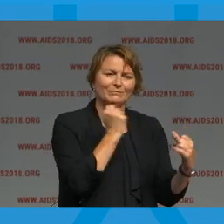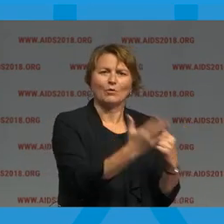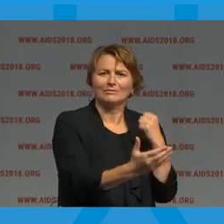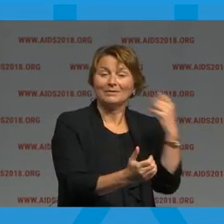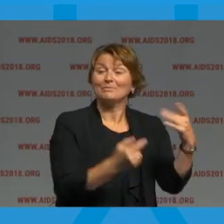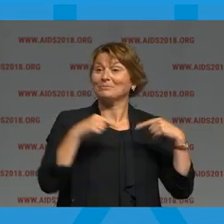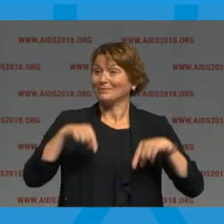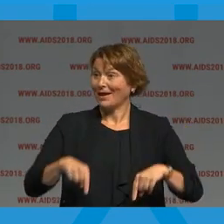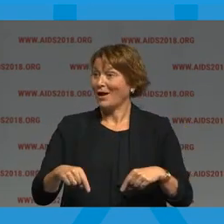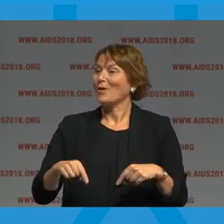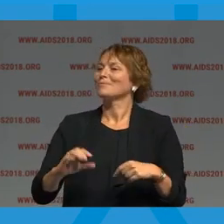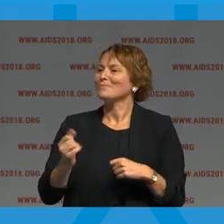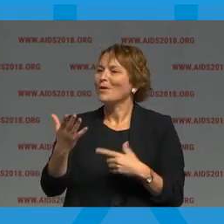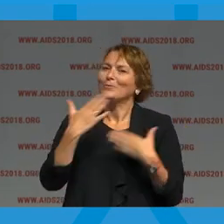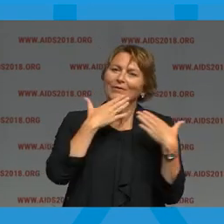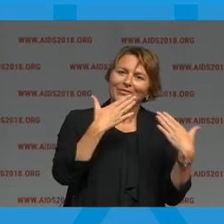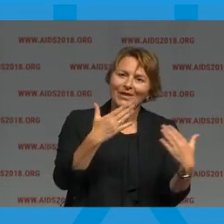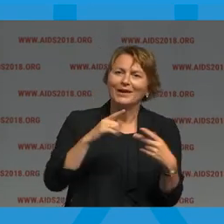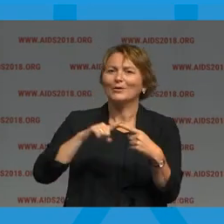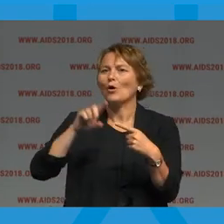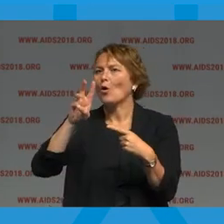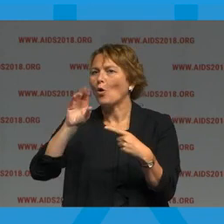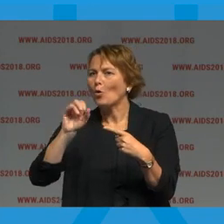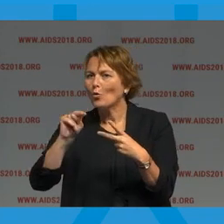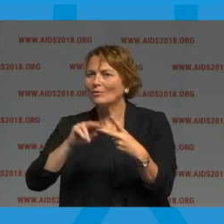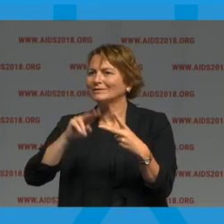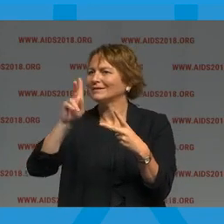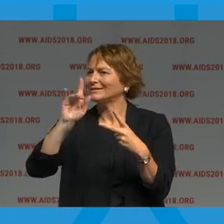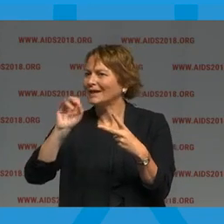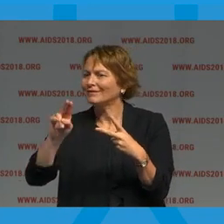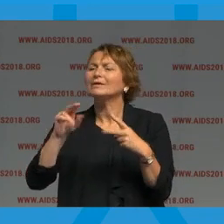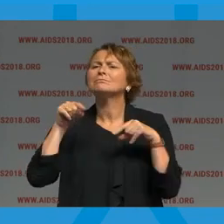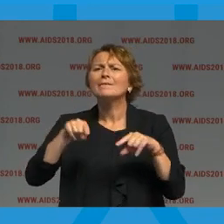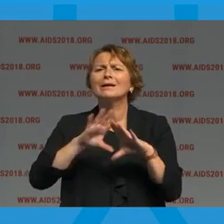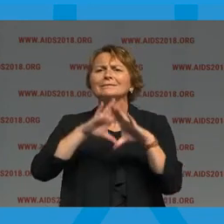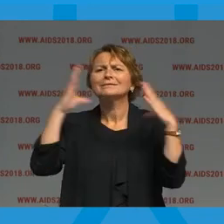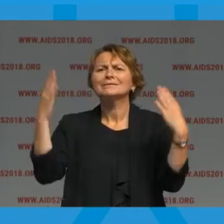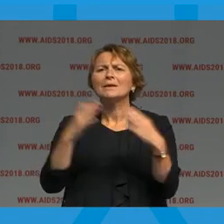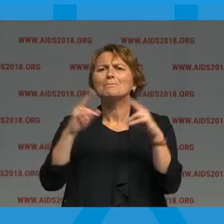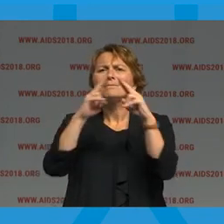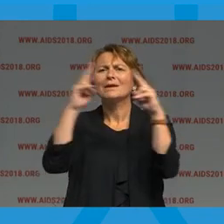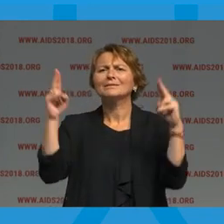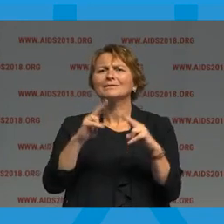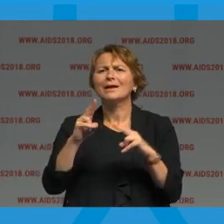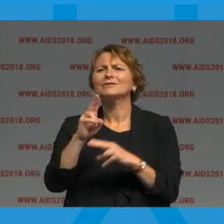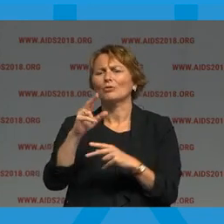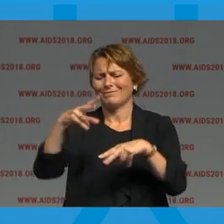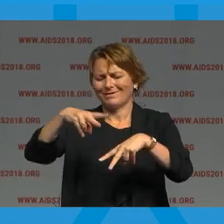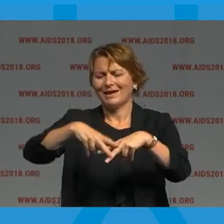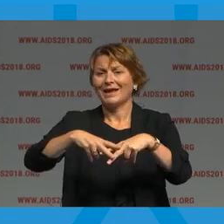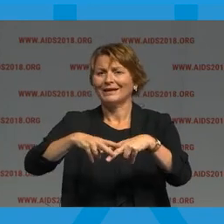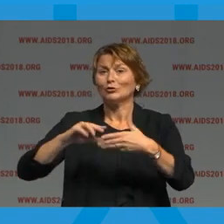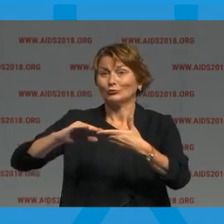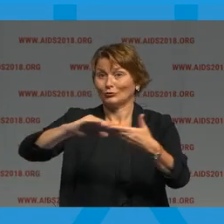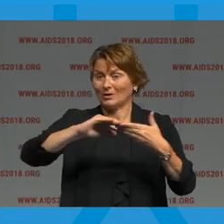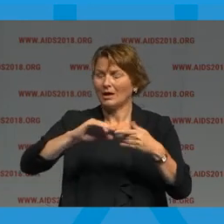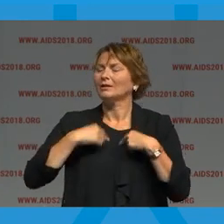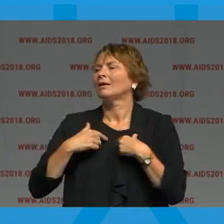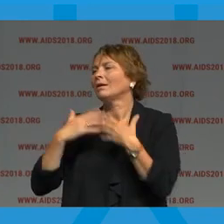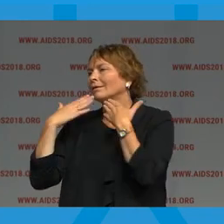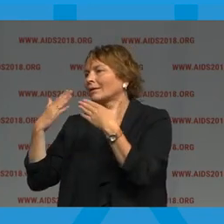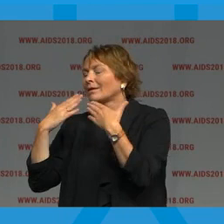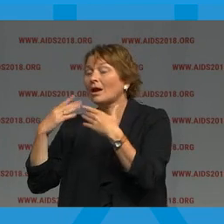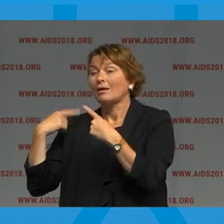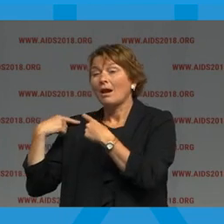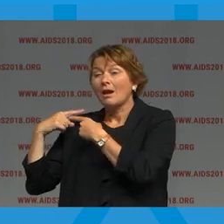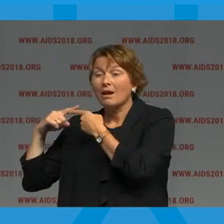opportunity to thank Owen, Kevin, and the team at the International AIDS Society for our continued collaboration on this